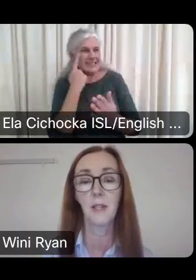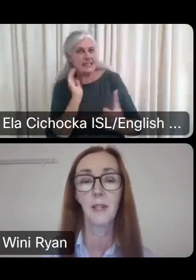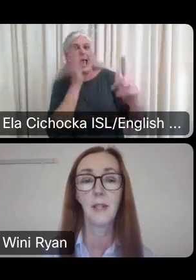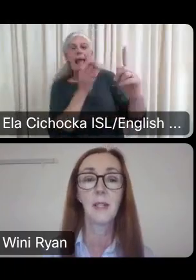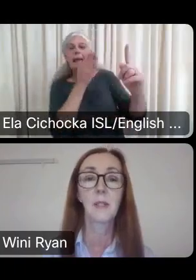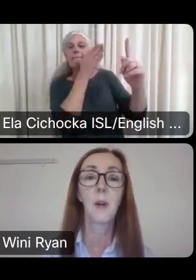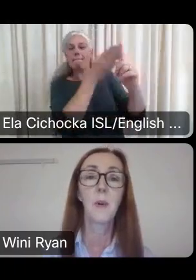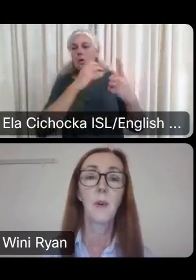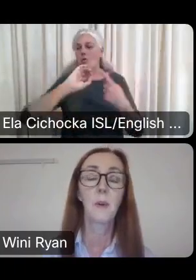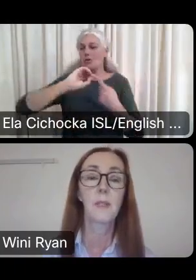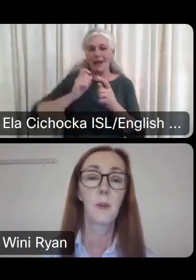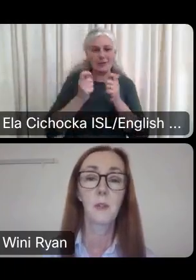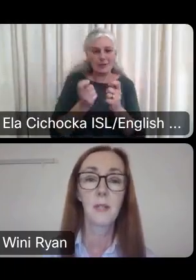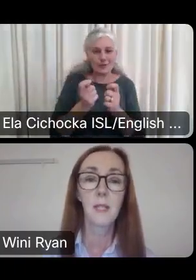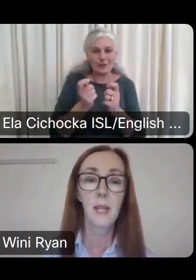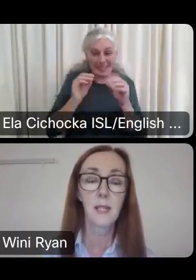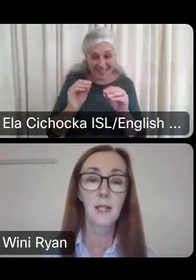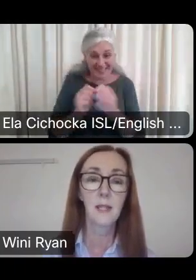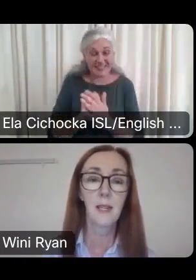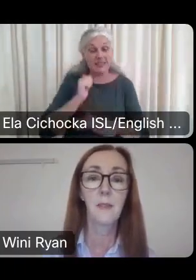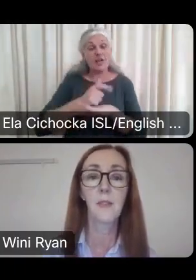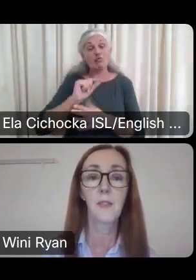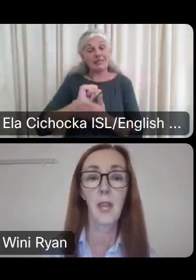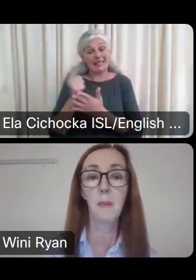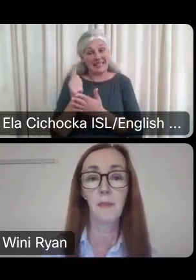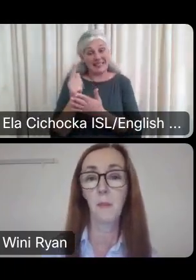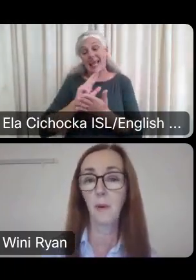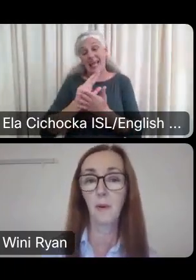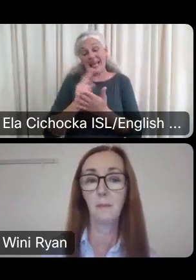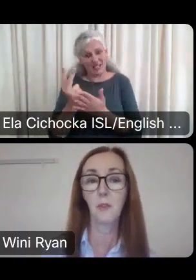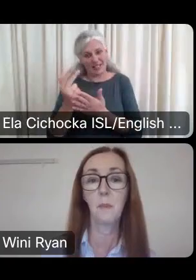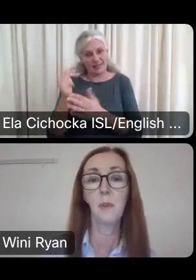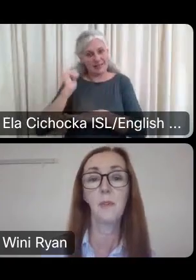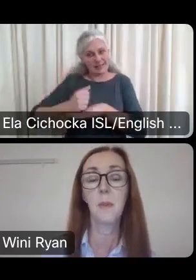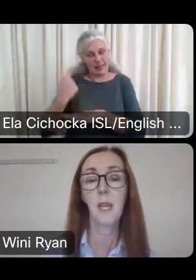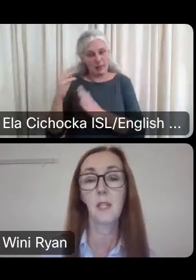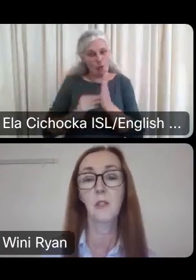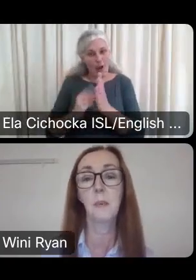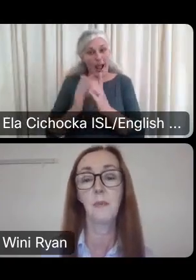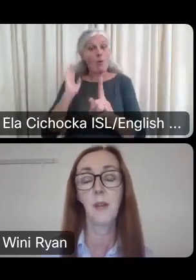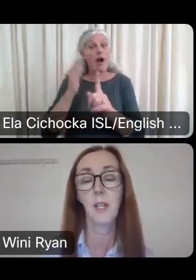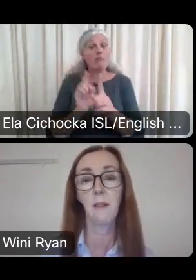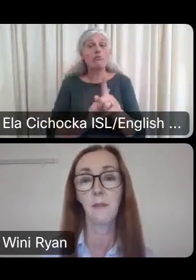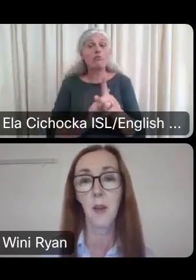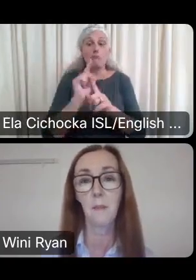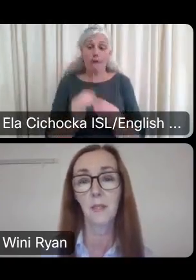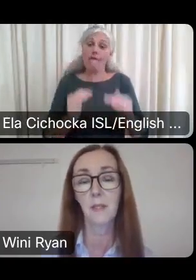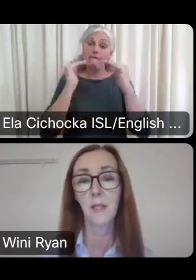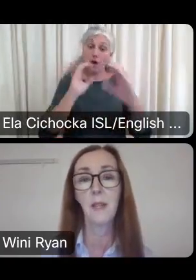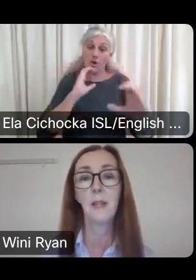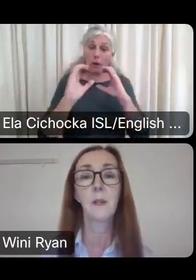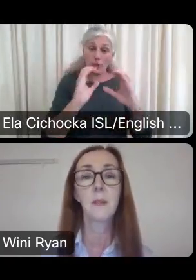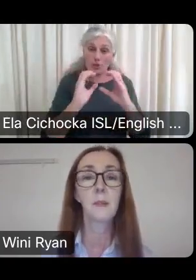teach. So our program was set up in 2018, and this is the aim of our program, to improve communication to a professional level of